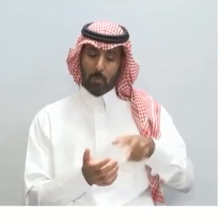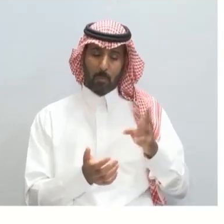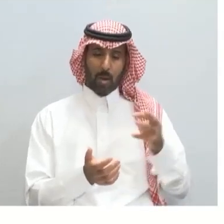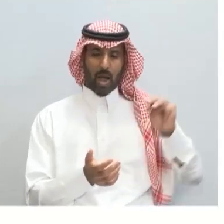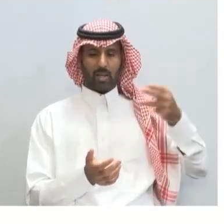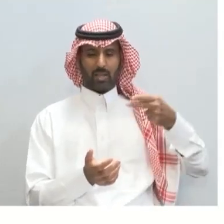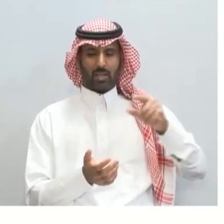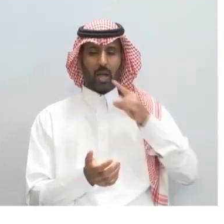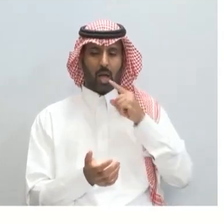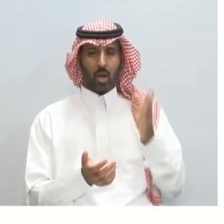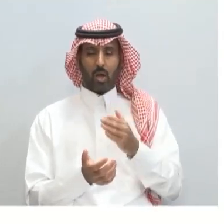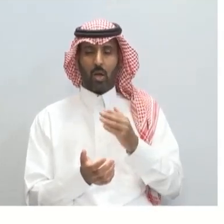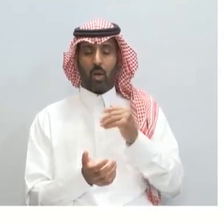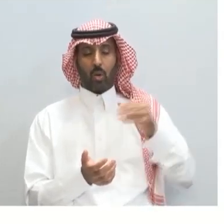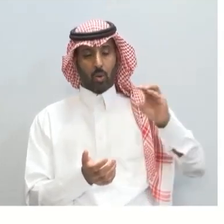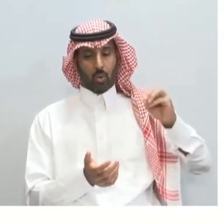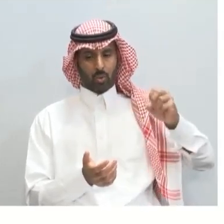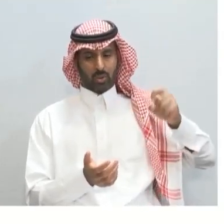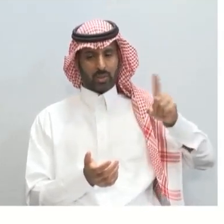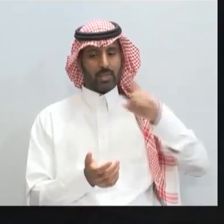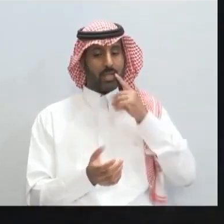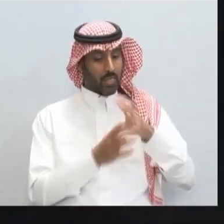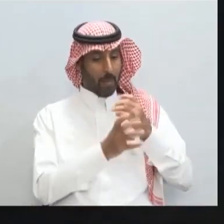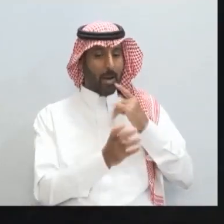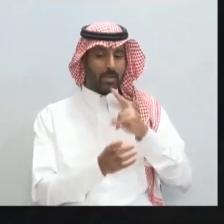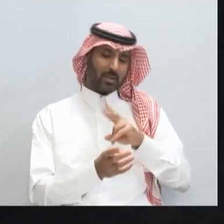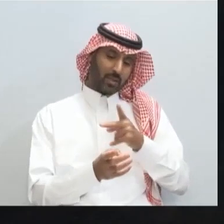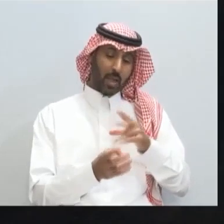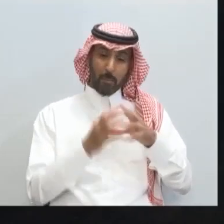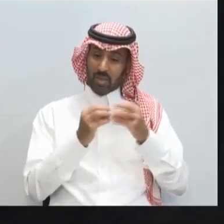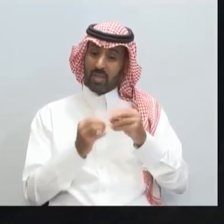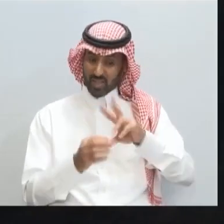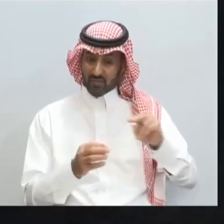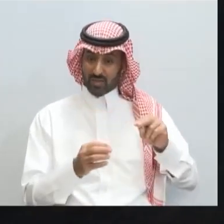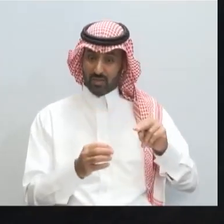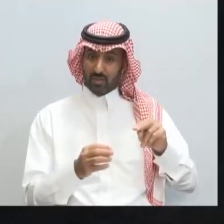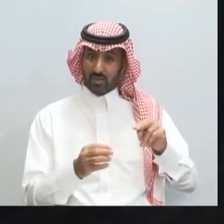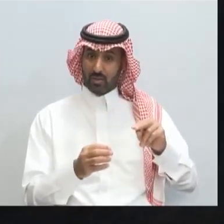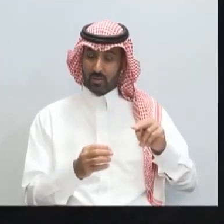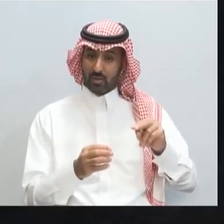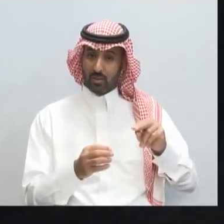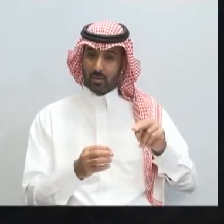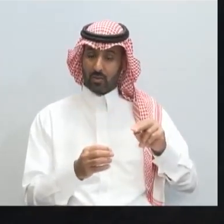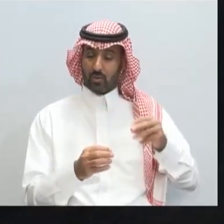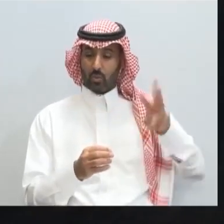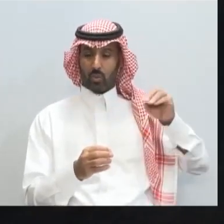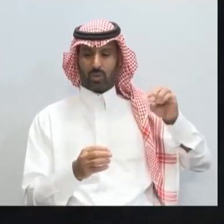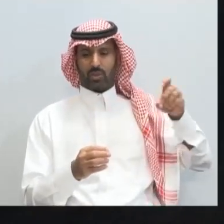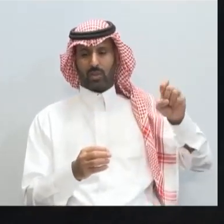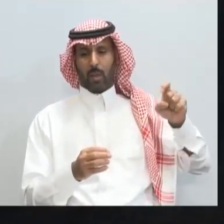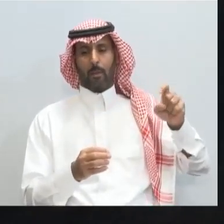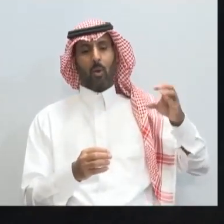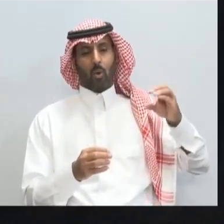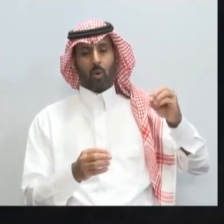downtown I could take the bus is there any difference in the meaning here would might or